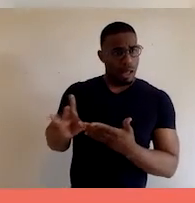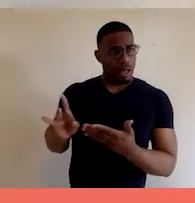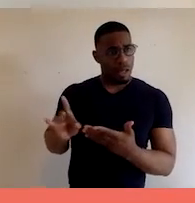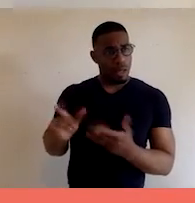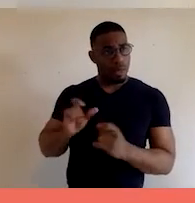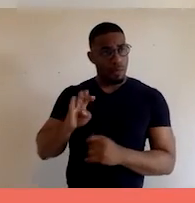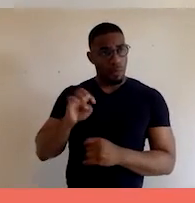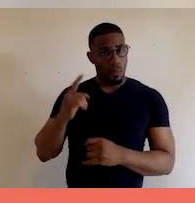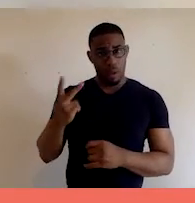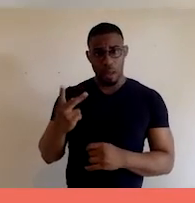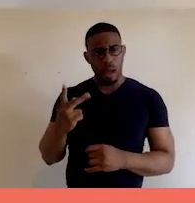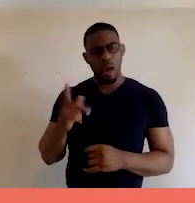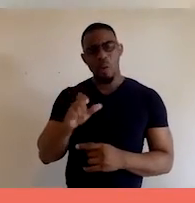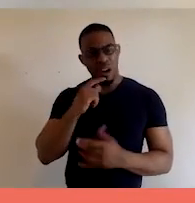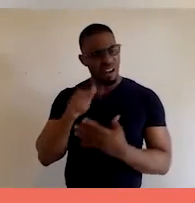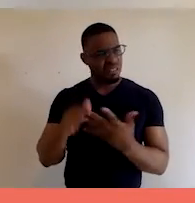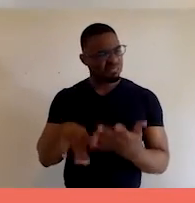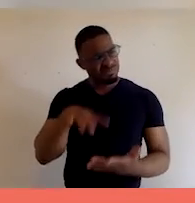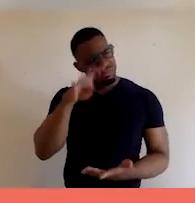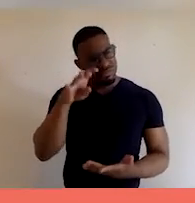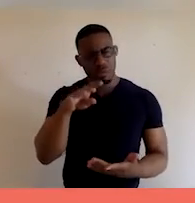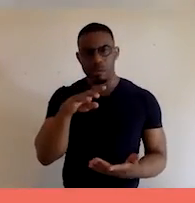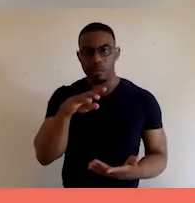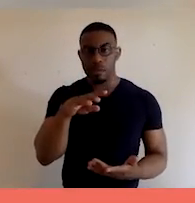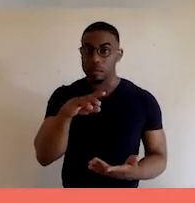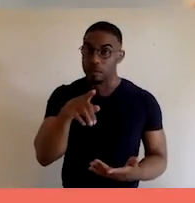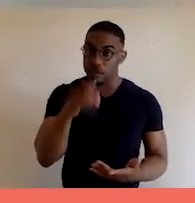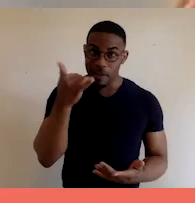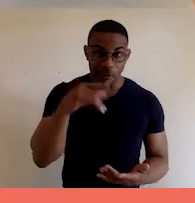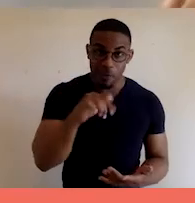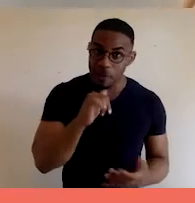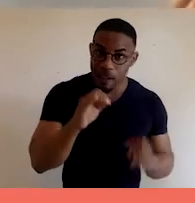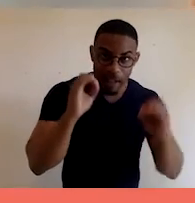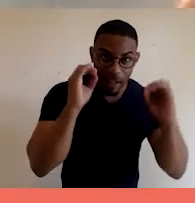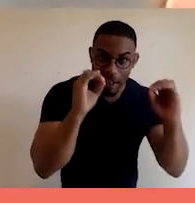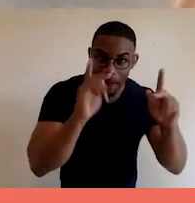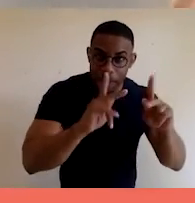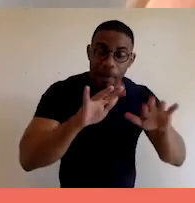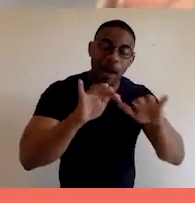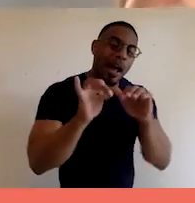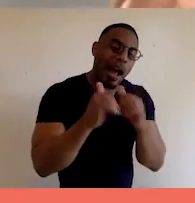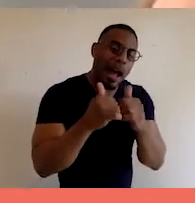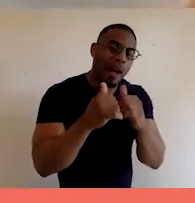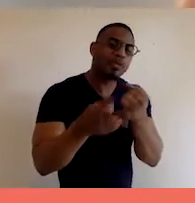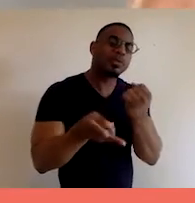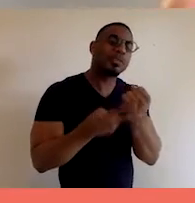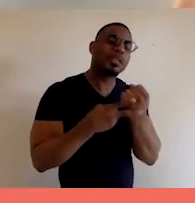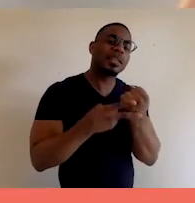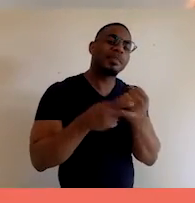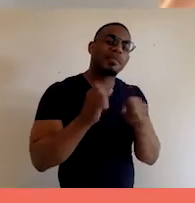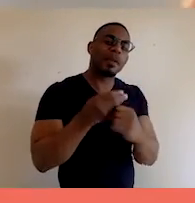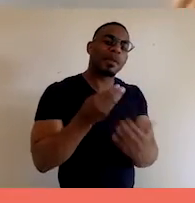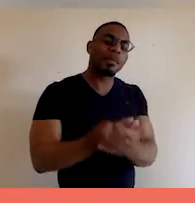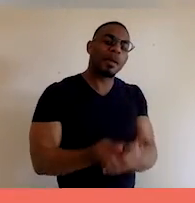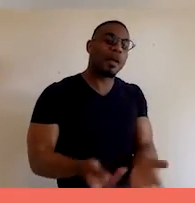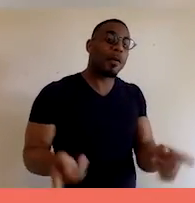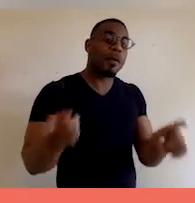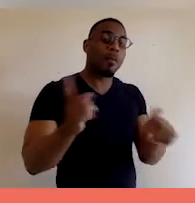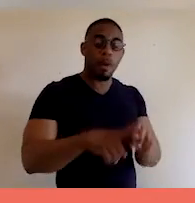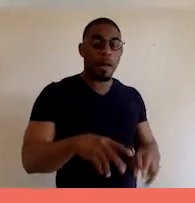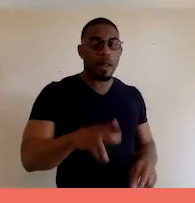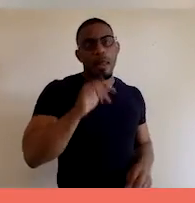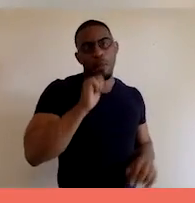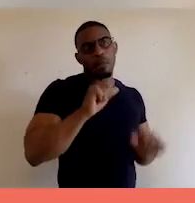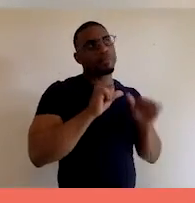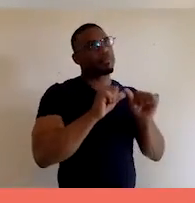giving me a 401k. What are these things? If we do not educate people on how to save and make their money multiply, they